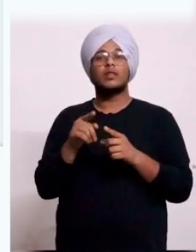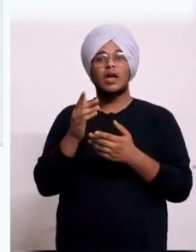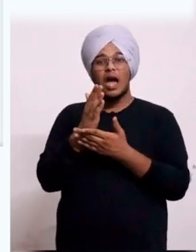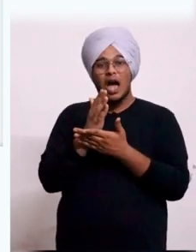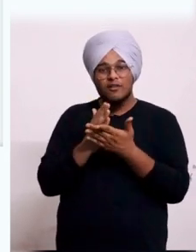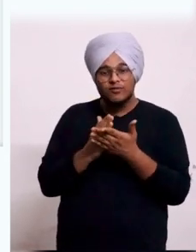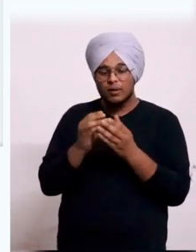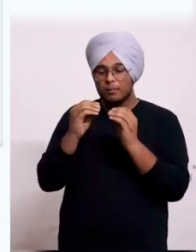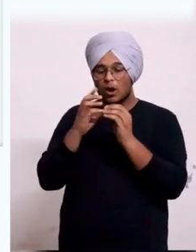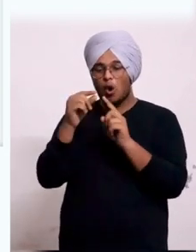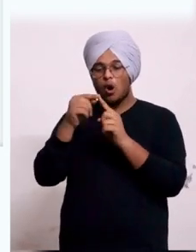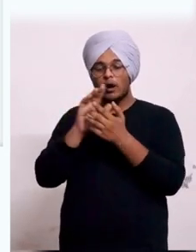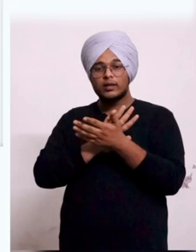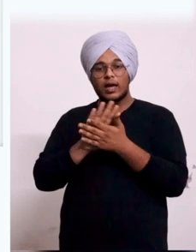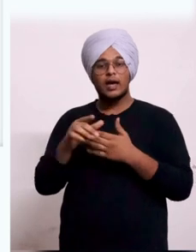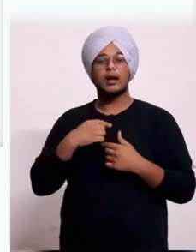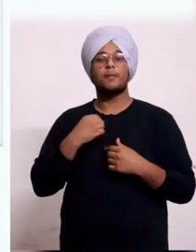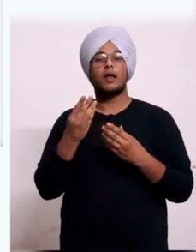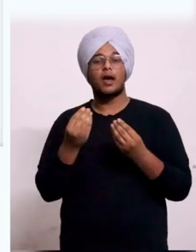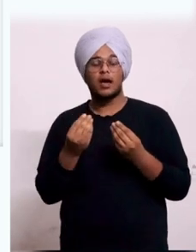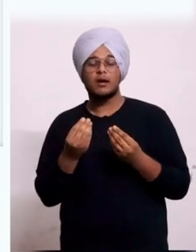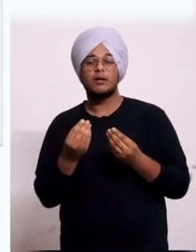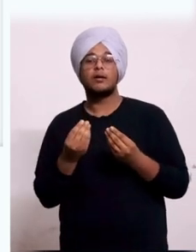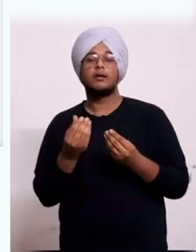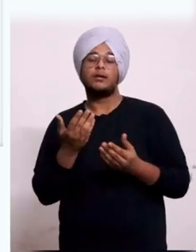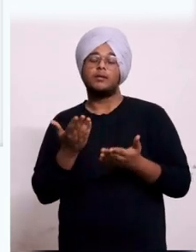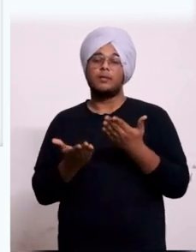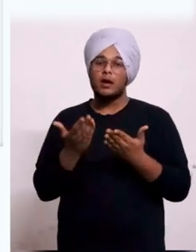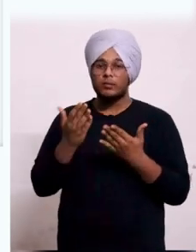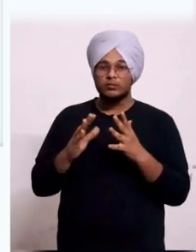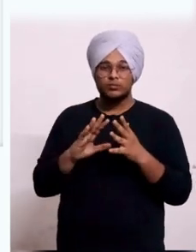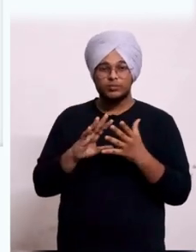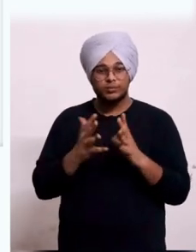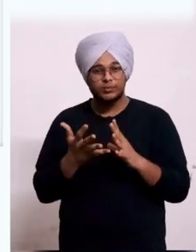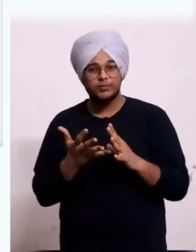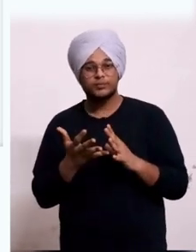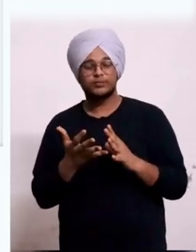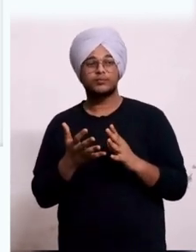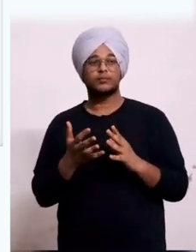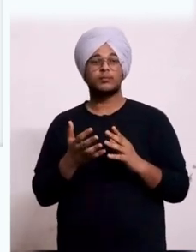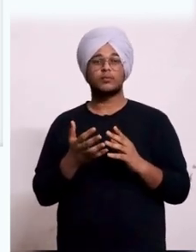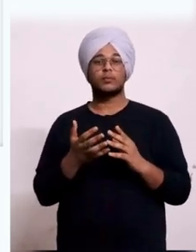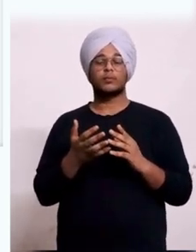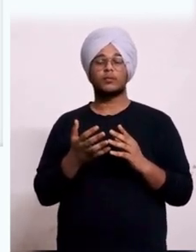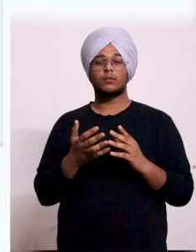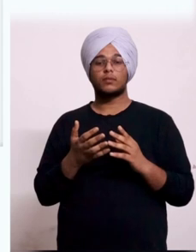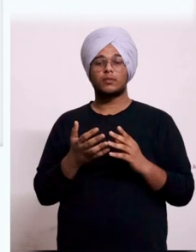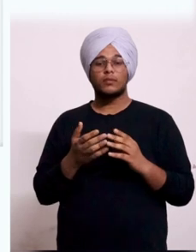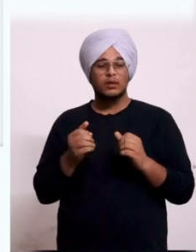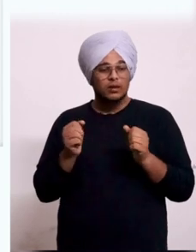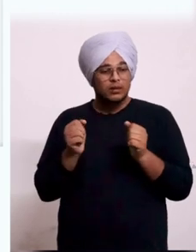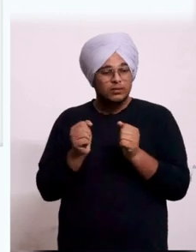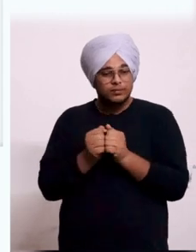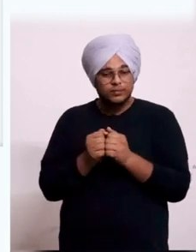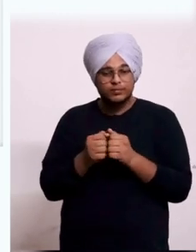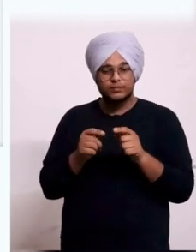of half boteh motifs, which could have been produced not as a Kashmiri shawl,